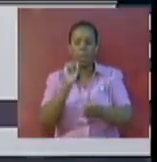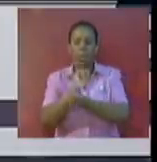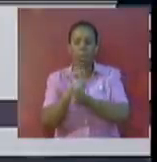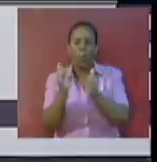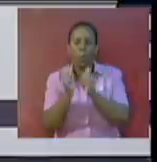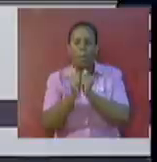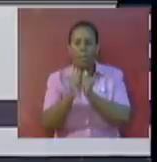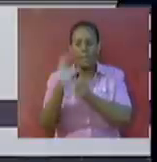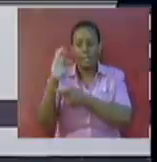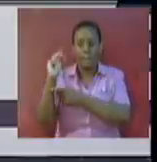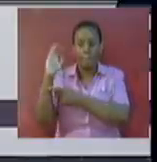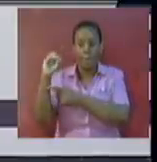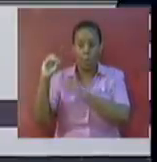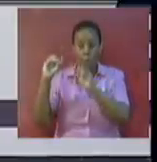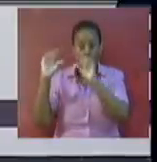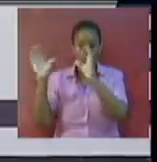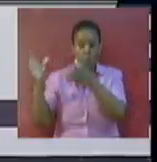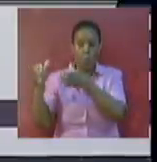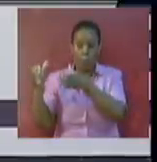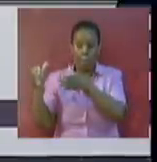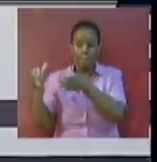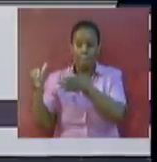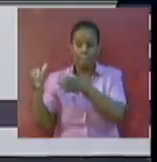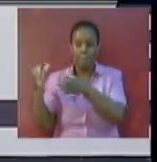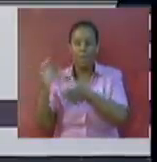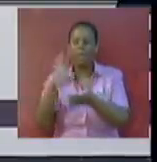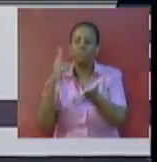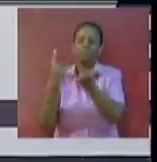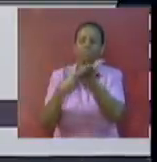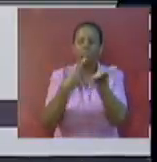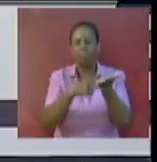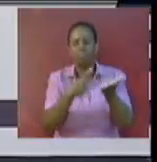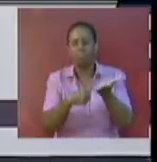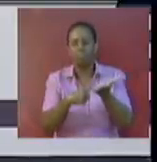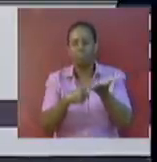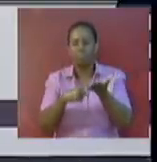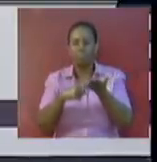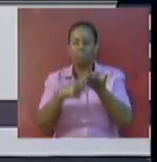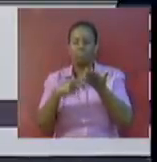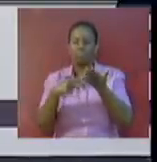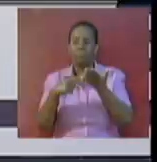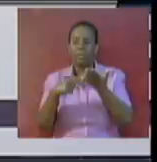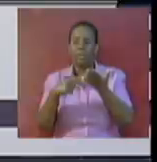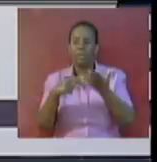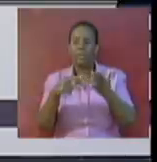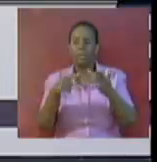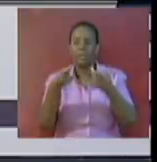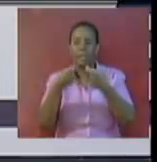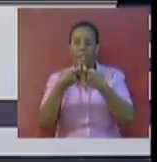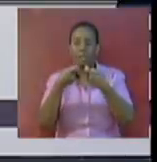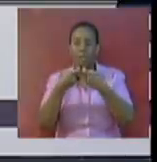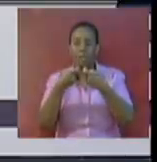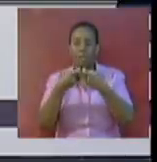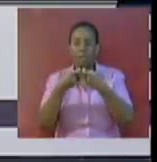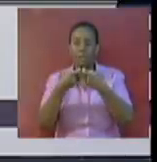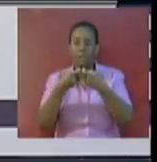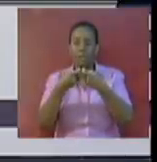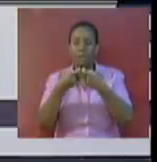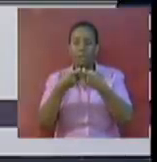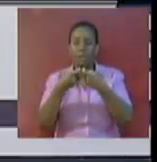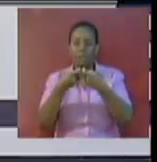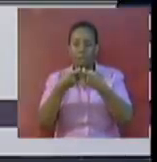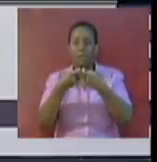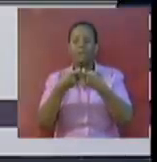we work to introduce an electronic contact tracing form, which will help us in terms of data collection